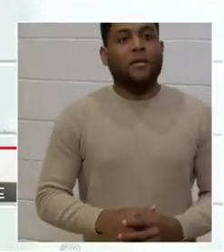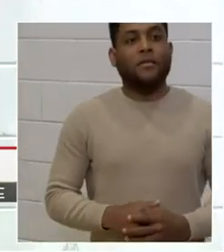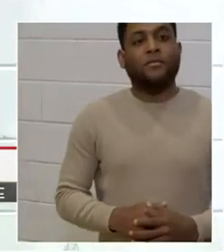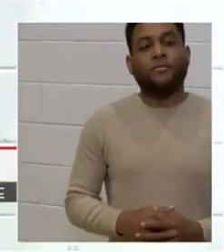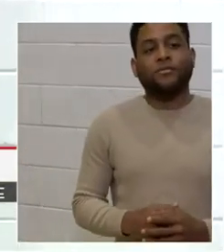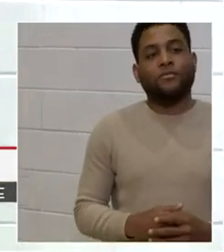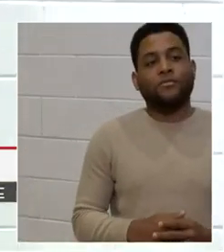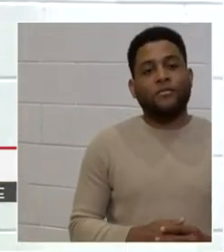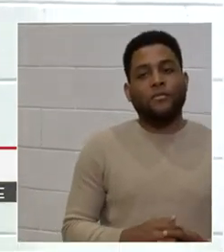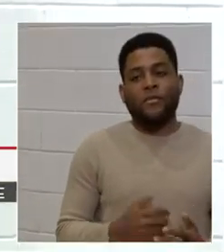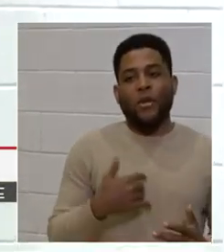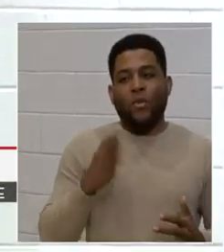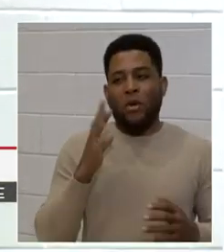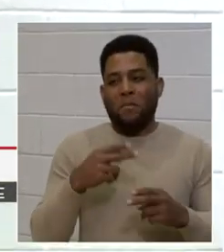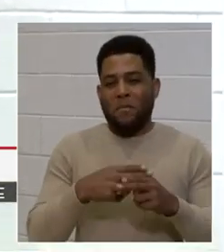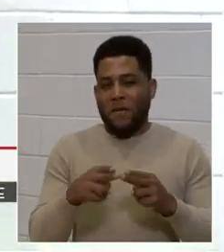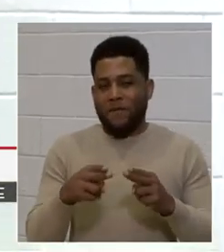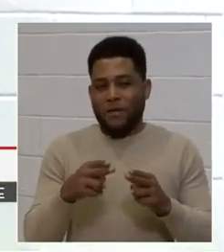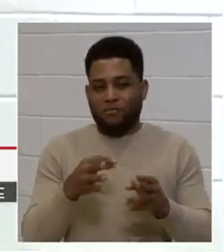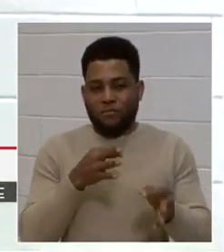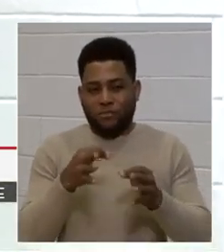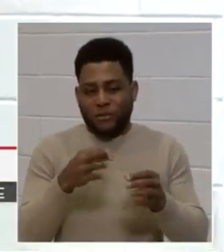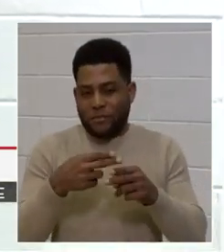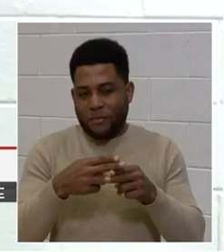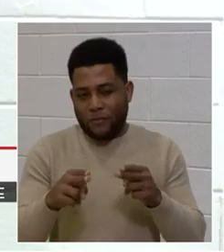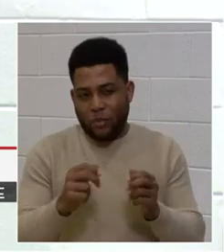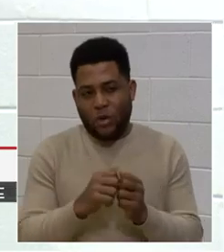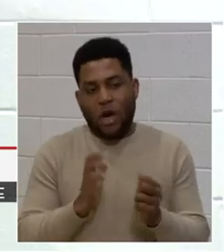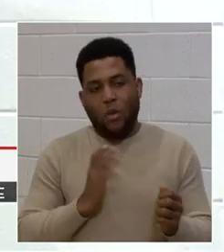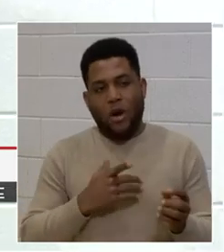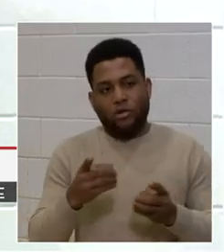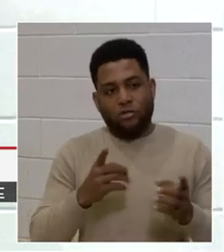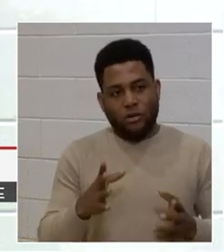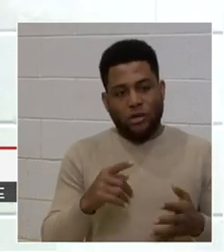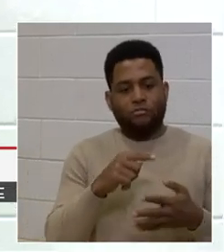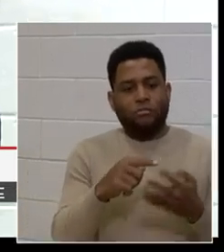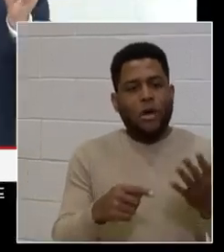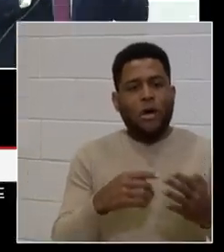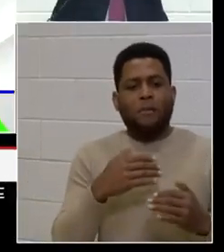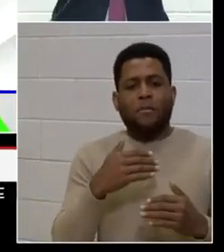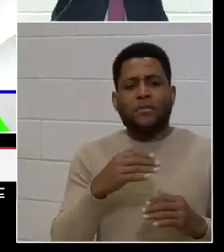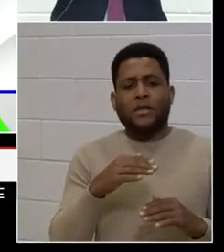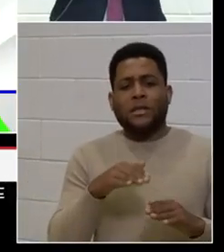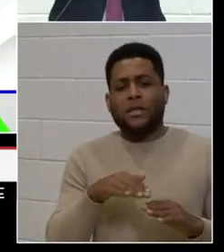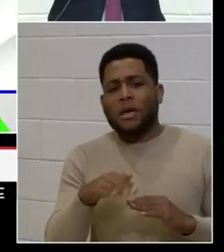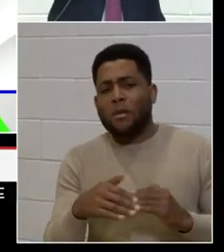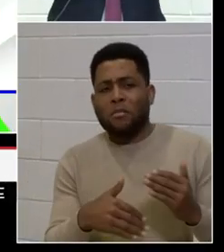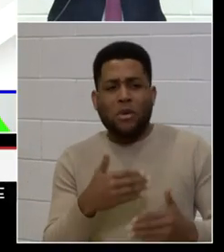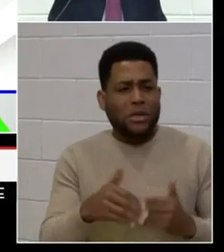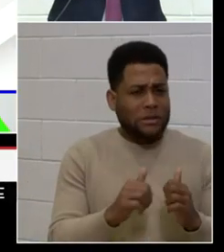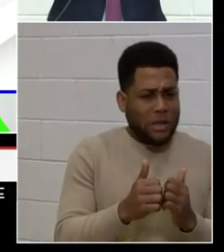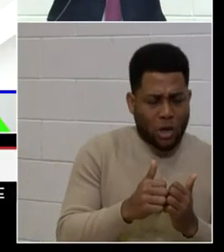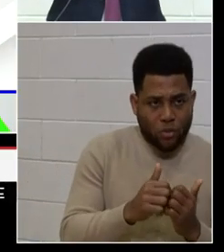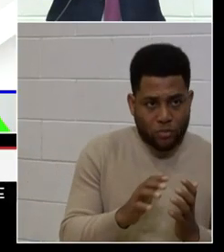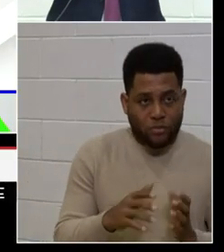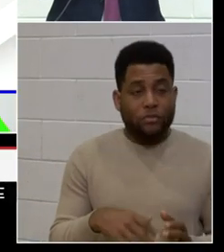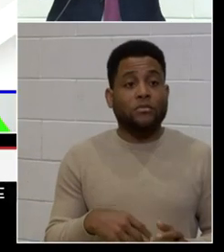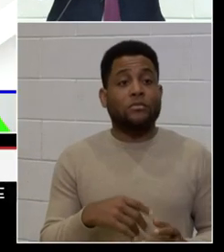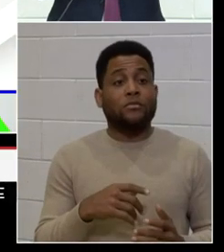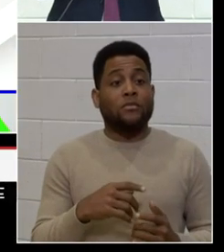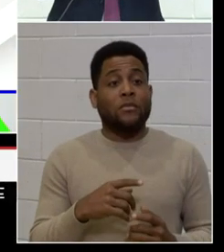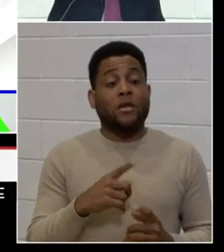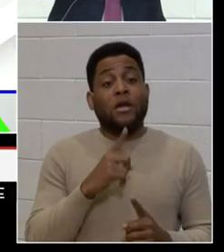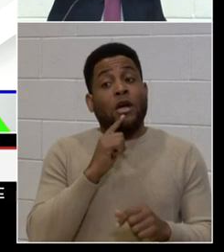here the four-part process that we go under. Right now we're in preparation. It actually starts October 1st. Our fiscal year goes from October 1st till the